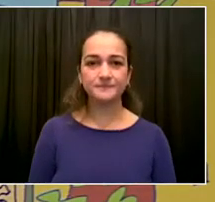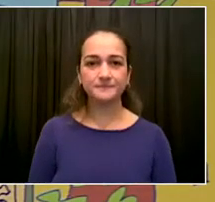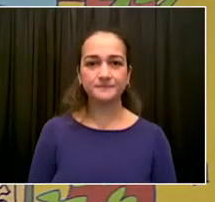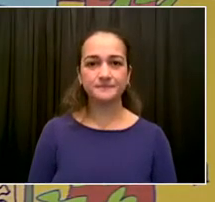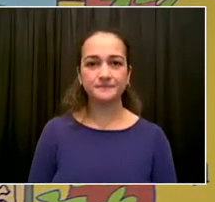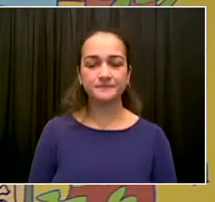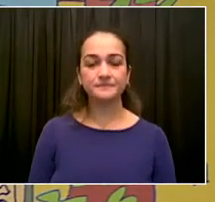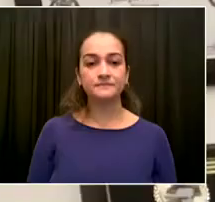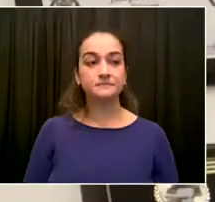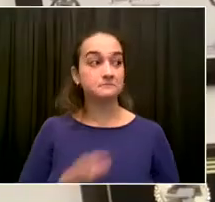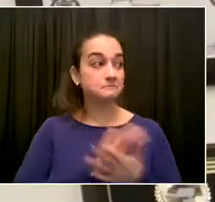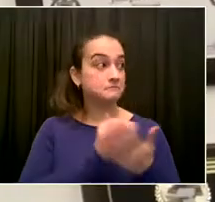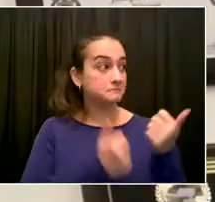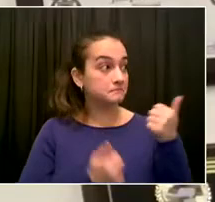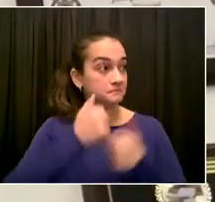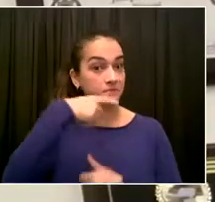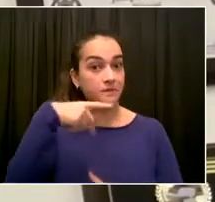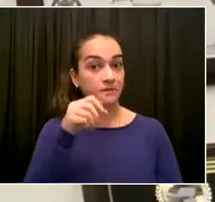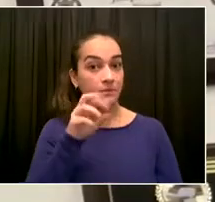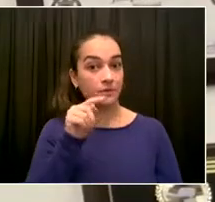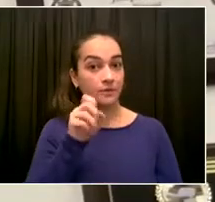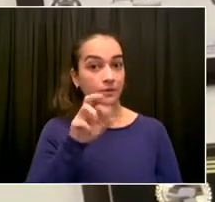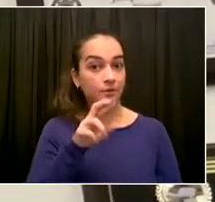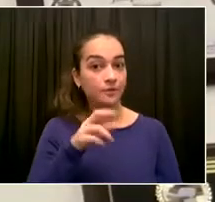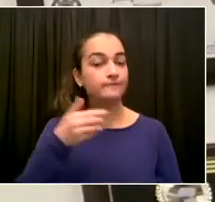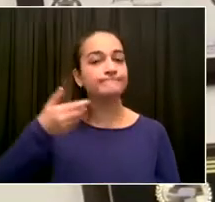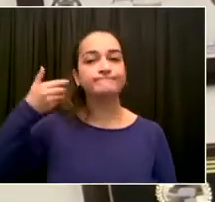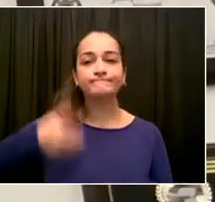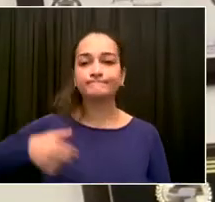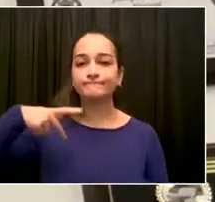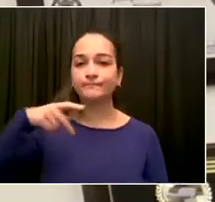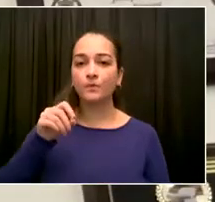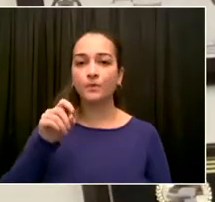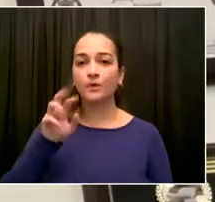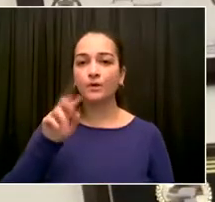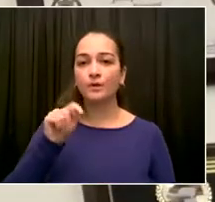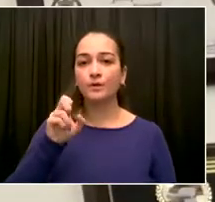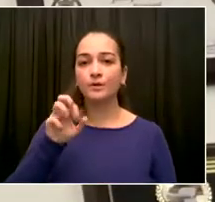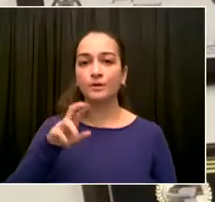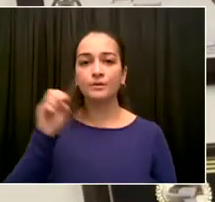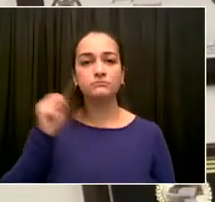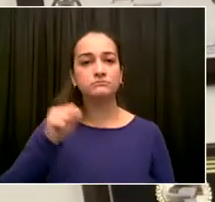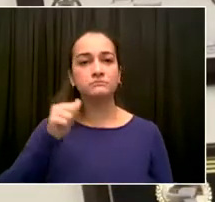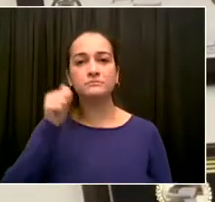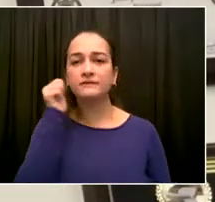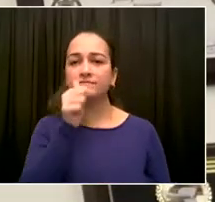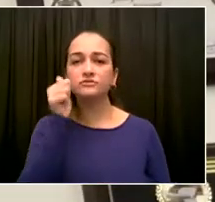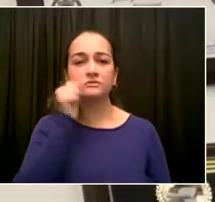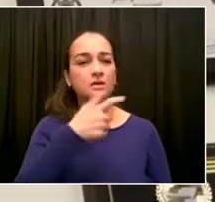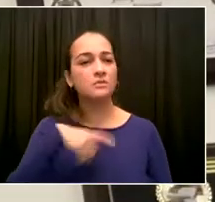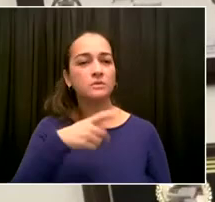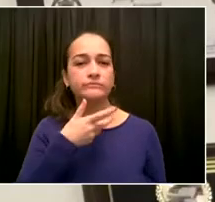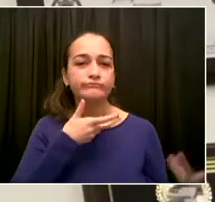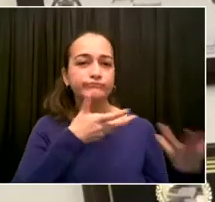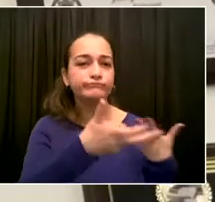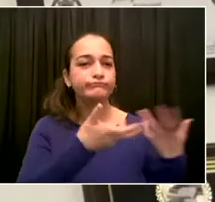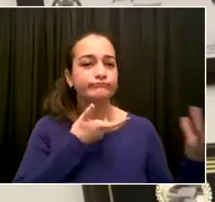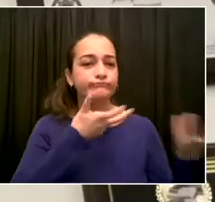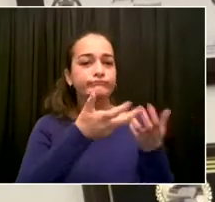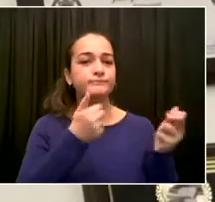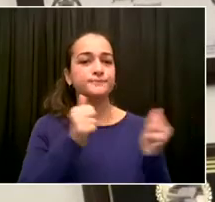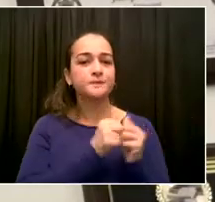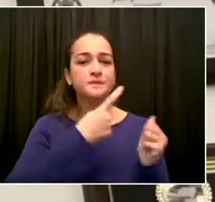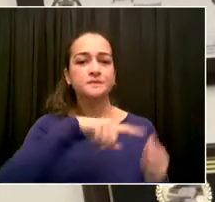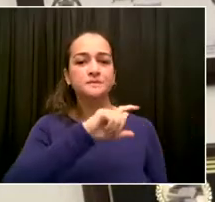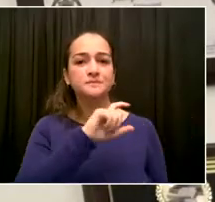to make sure that we have appropriate staffing and resources as needed. And, as the mayor said, we are watching incidents,